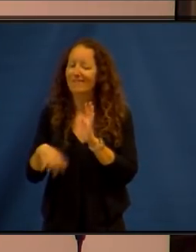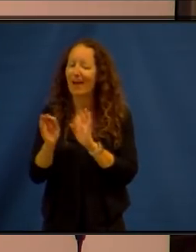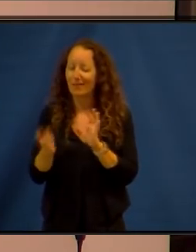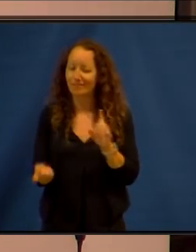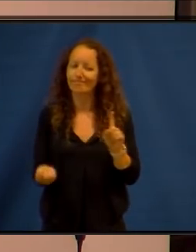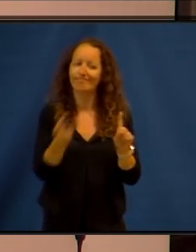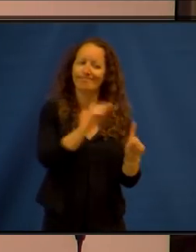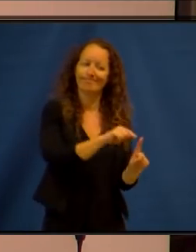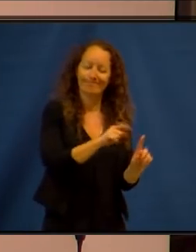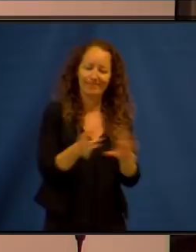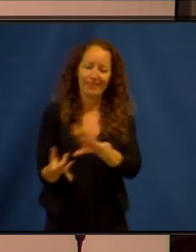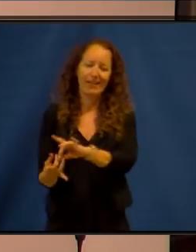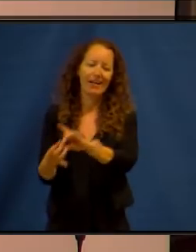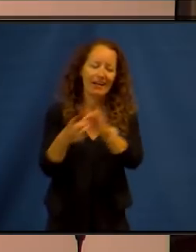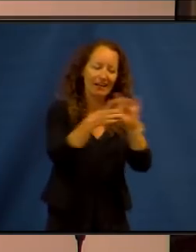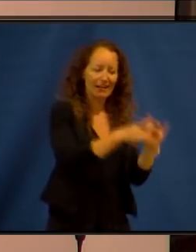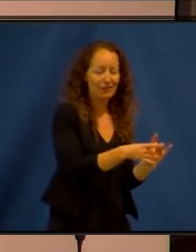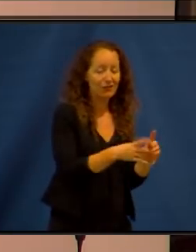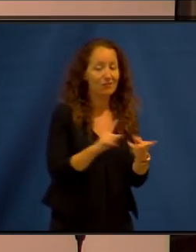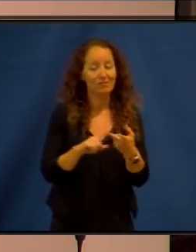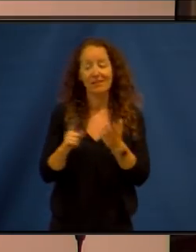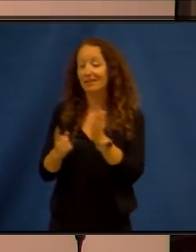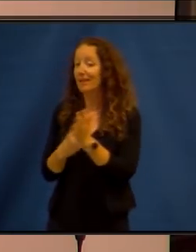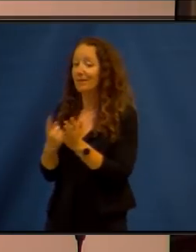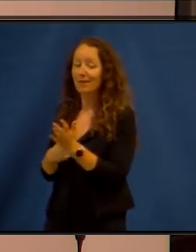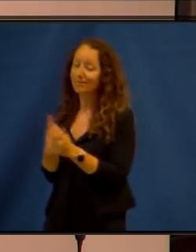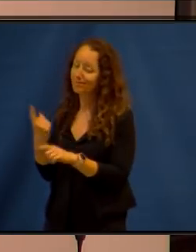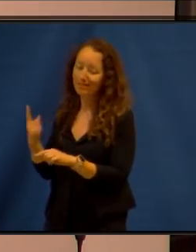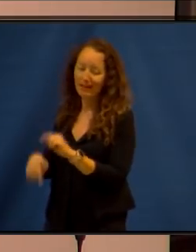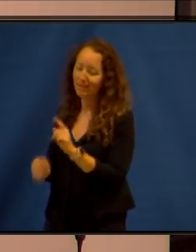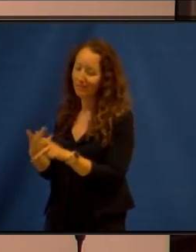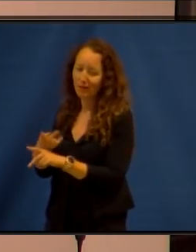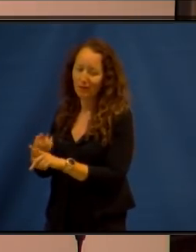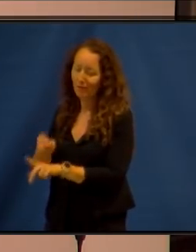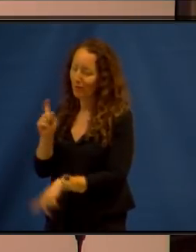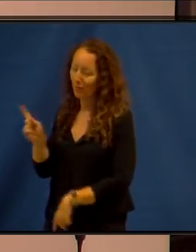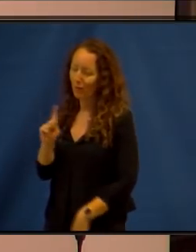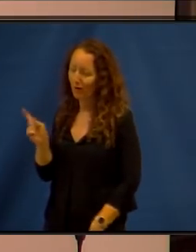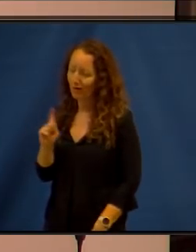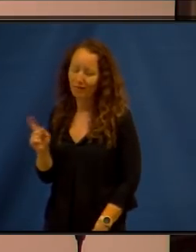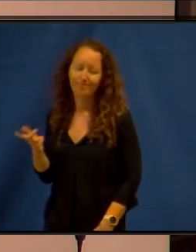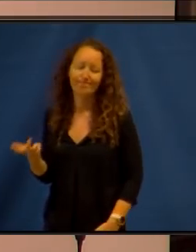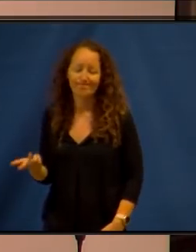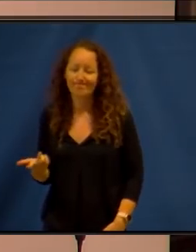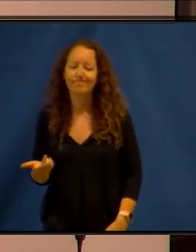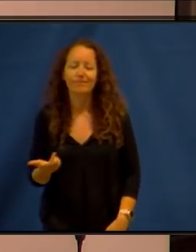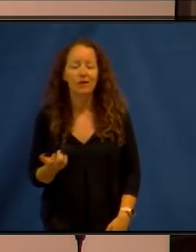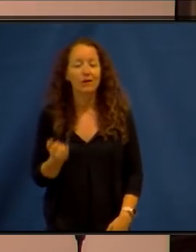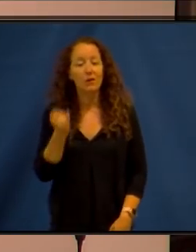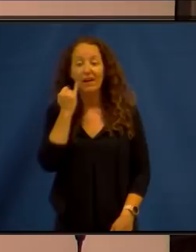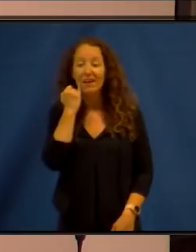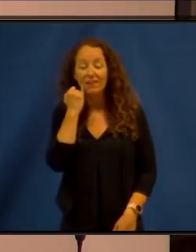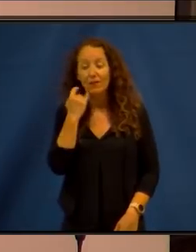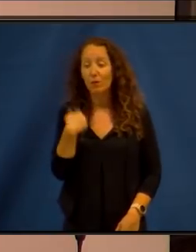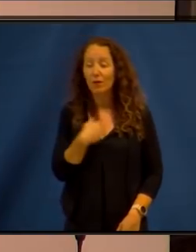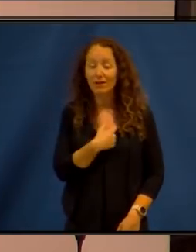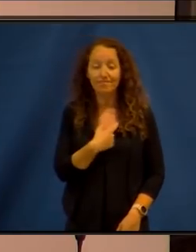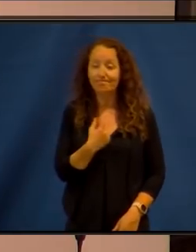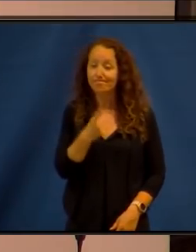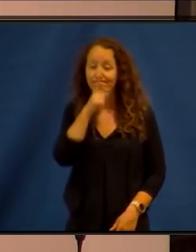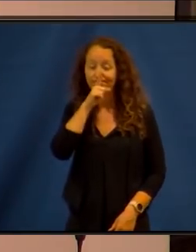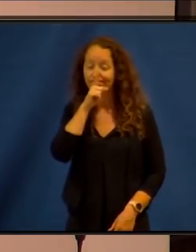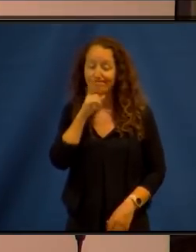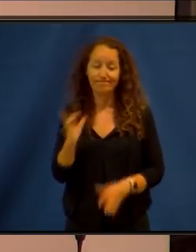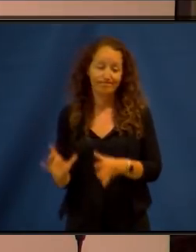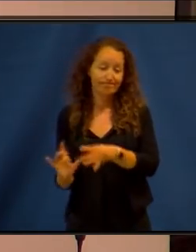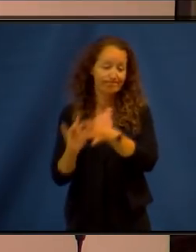unknown source, basically. And when we don't indicate that there is an epi-link or a linked to a confirmed case,